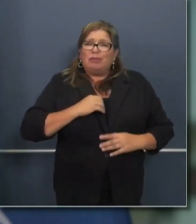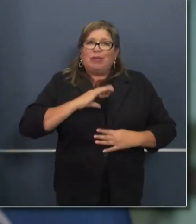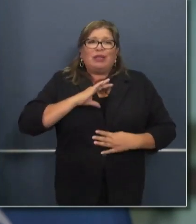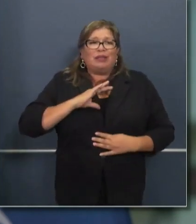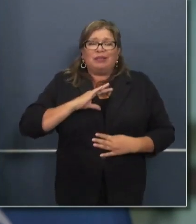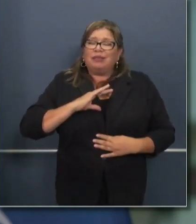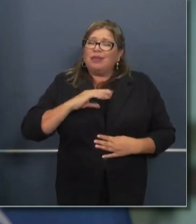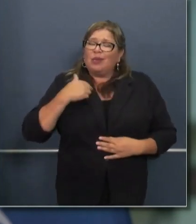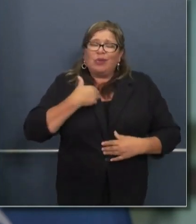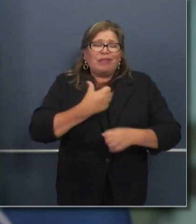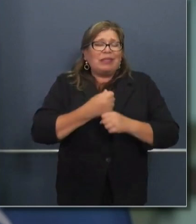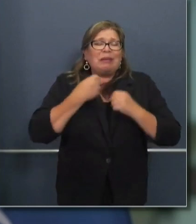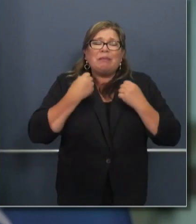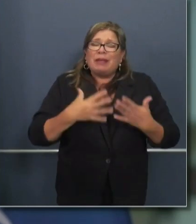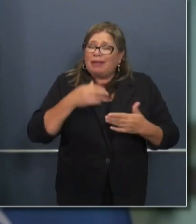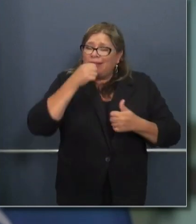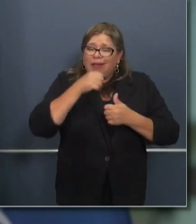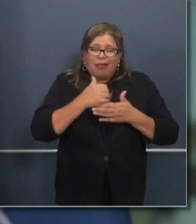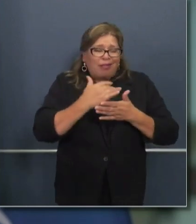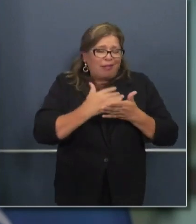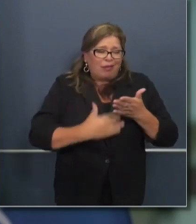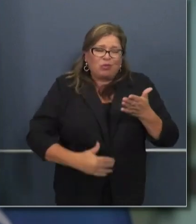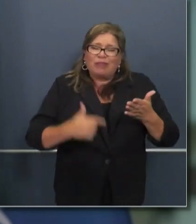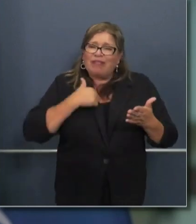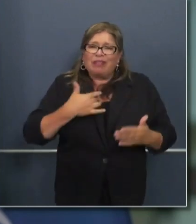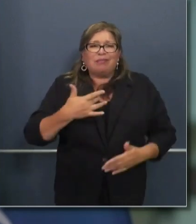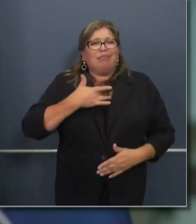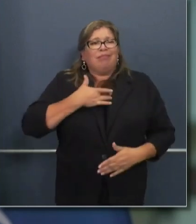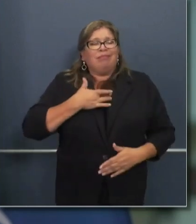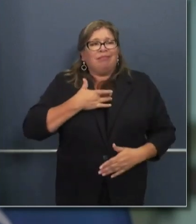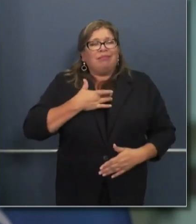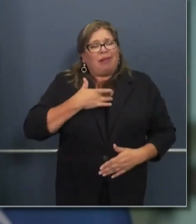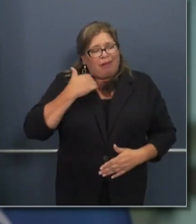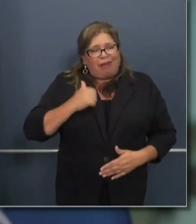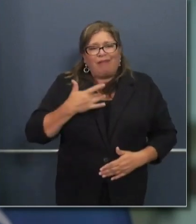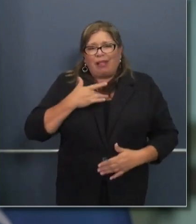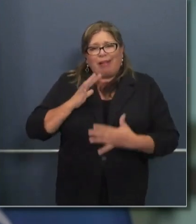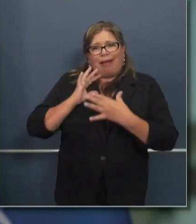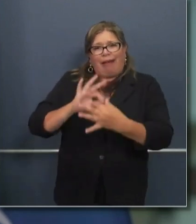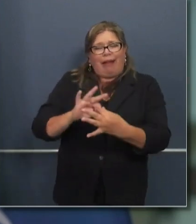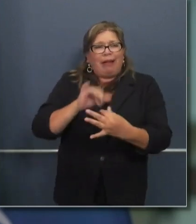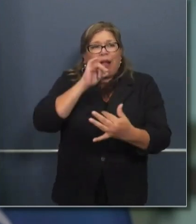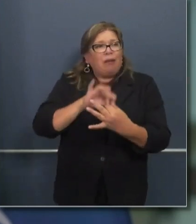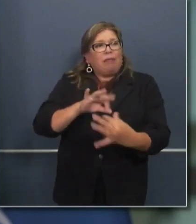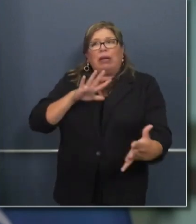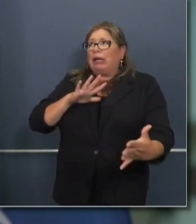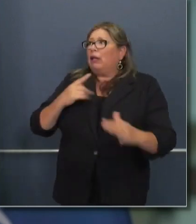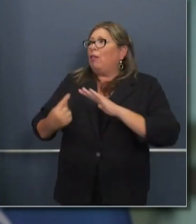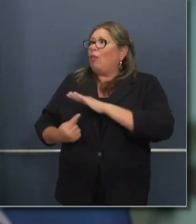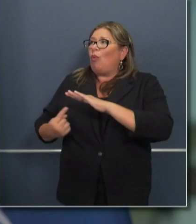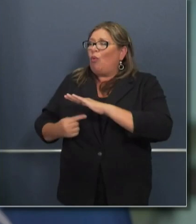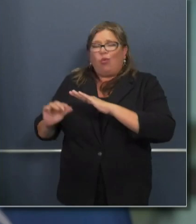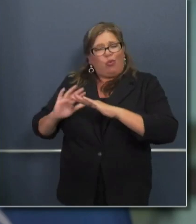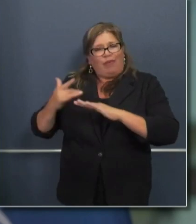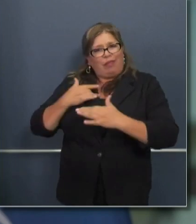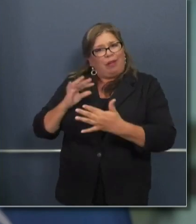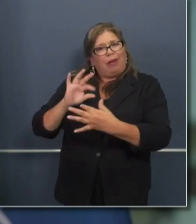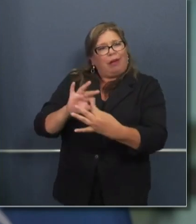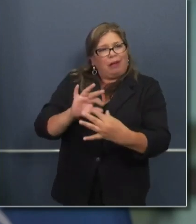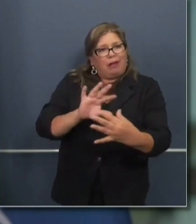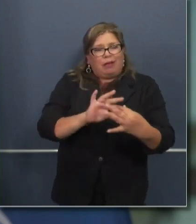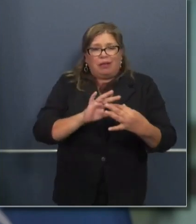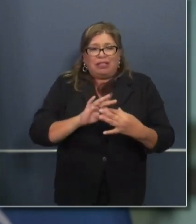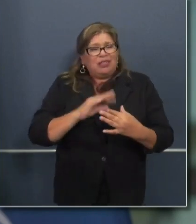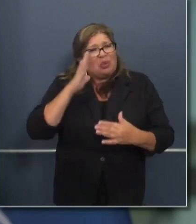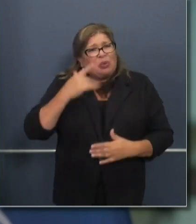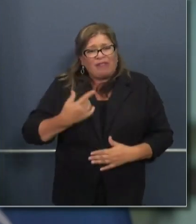the letters we've received, as the meals themselves. Ability, again, to connect to people that feel totally disconnected and isolated,